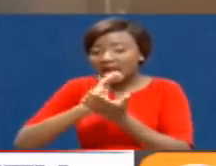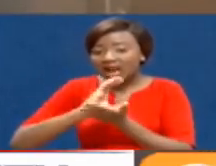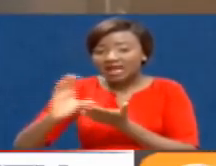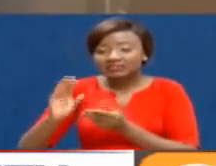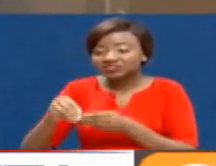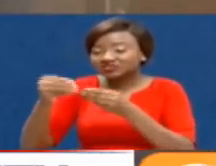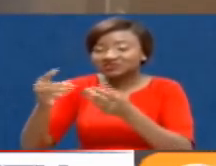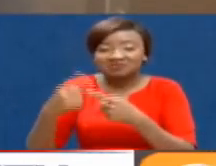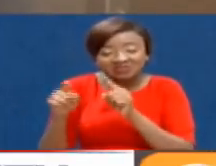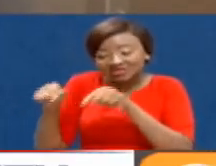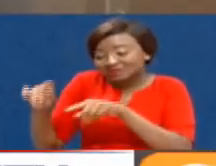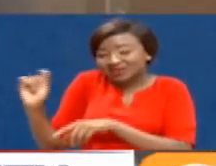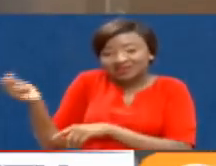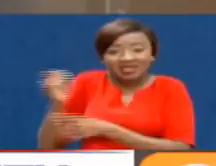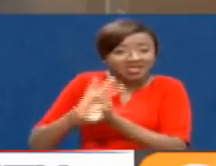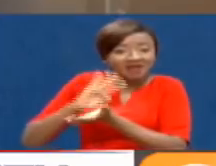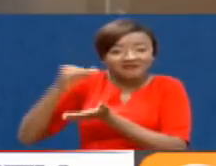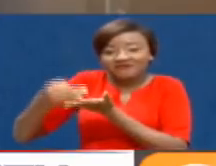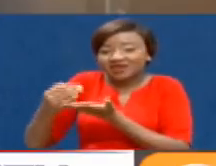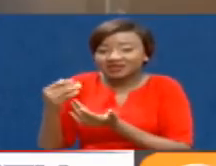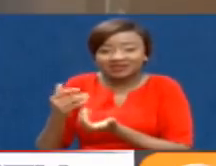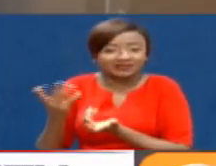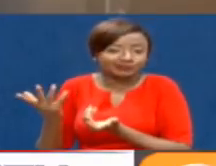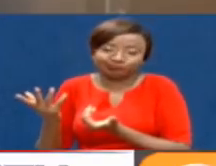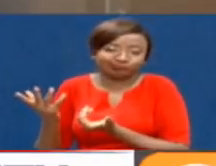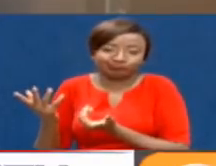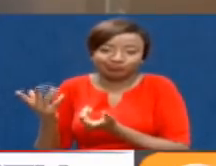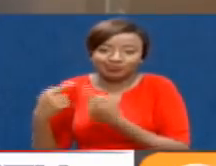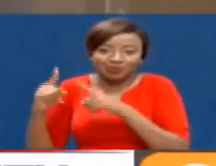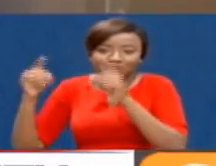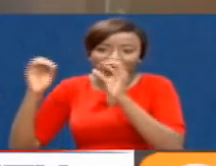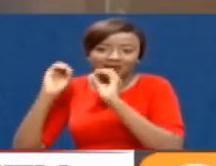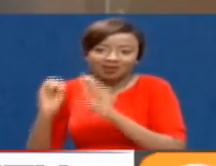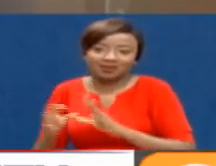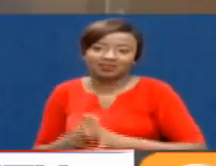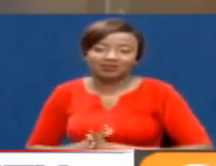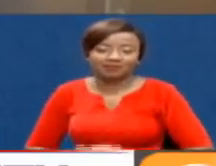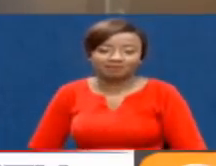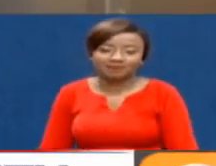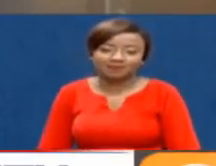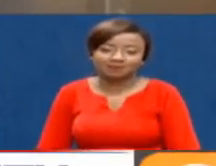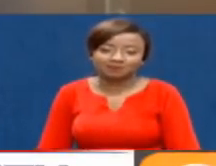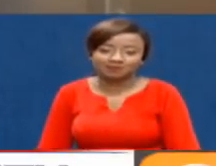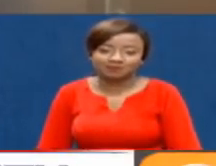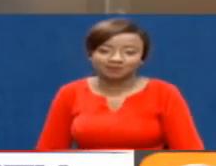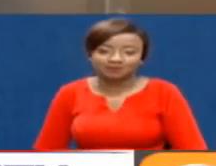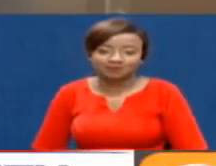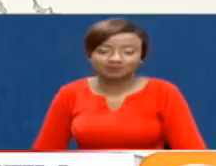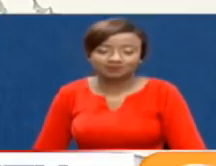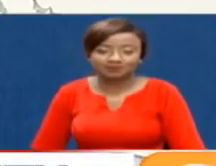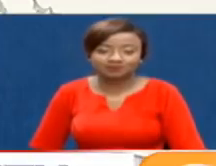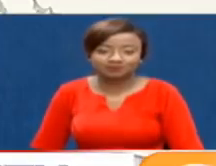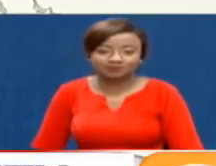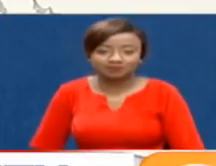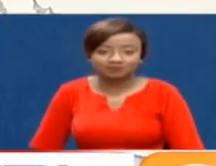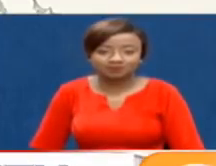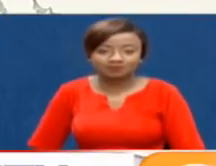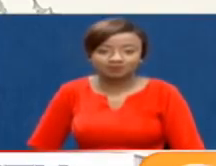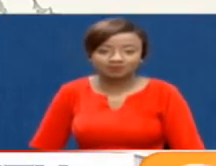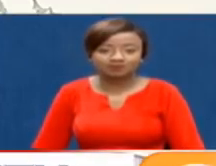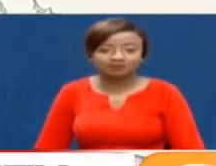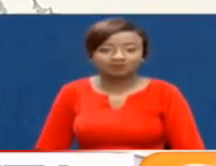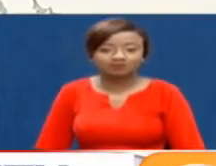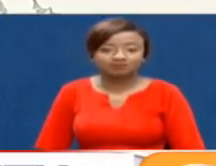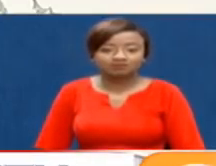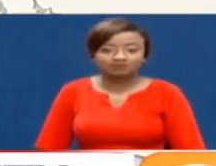great. But obviously, the funding for that would have to come from somewhere. I'm not sure if it's something the government has considered. Right. And, you know, this situation and the curfew by